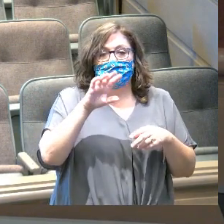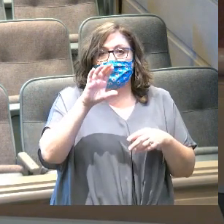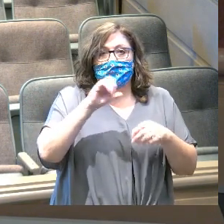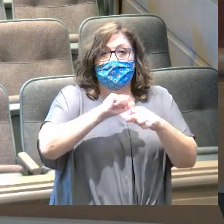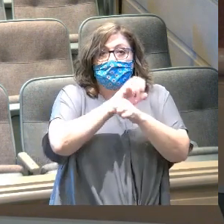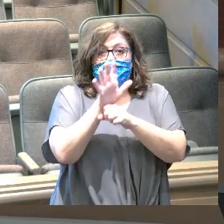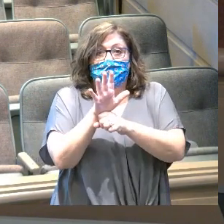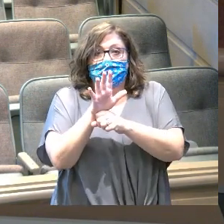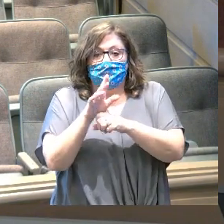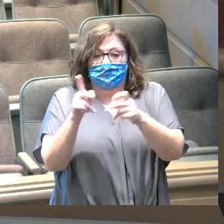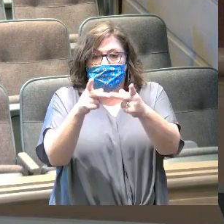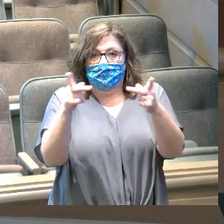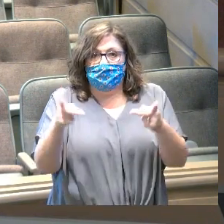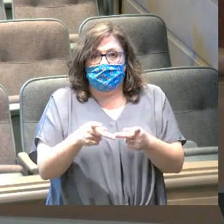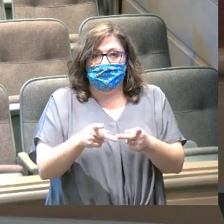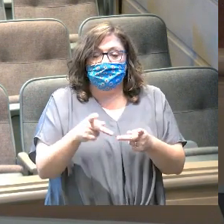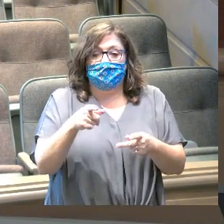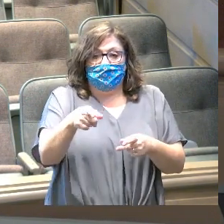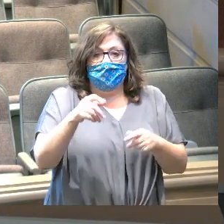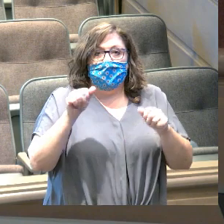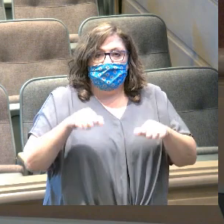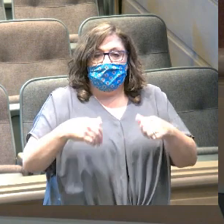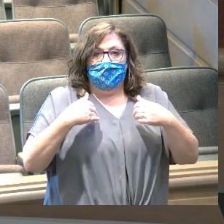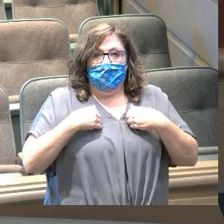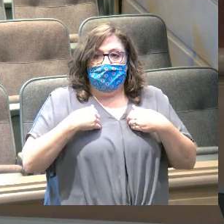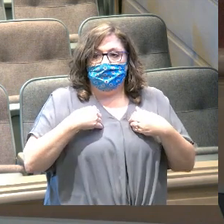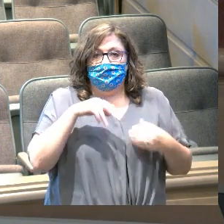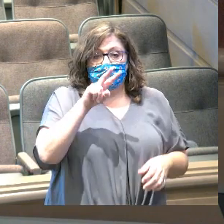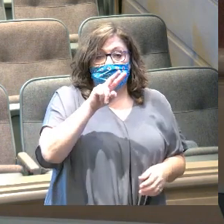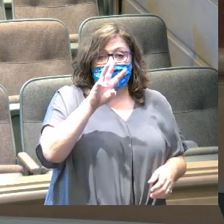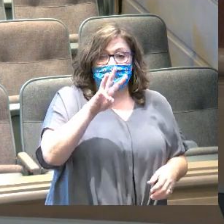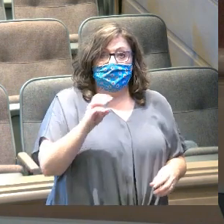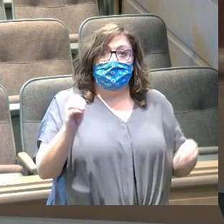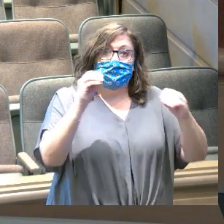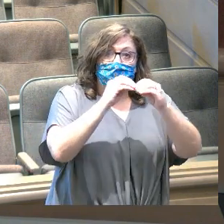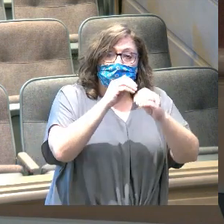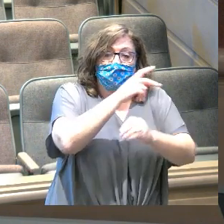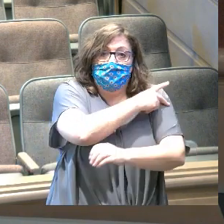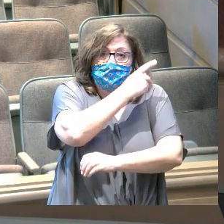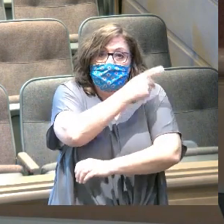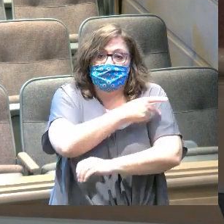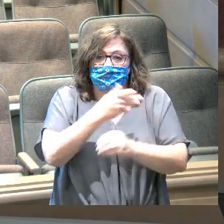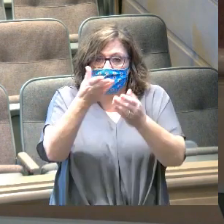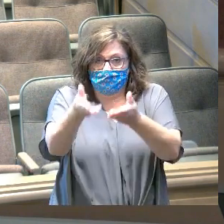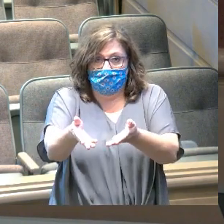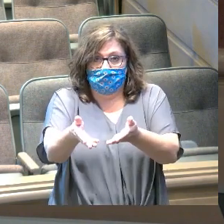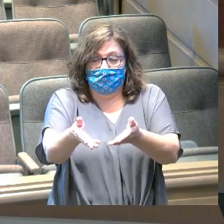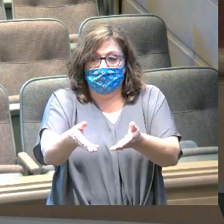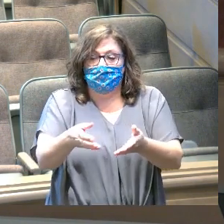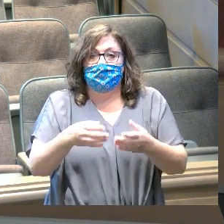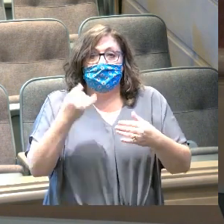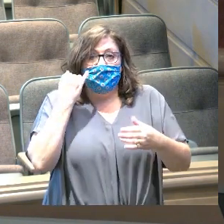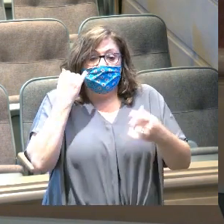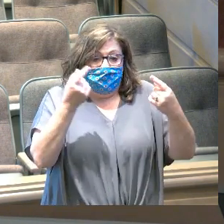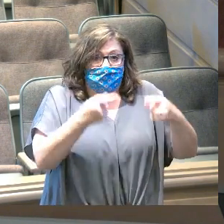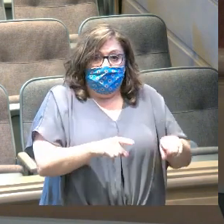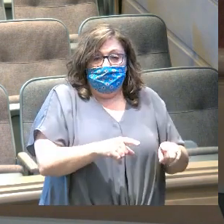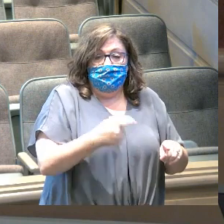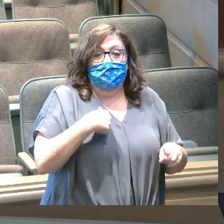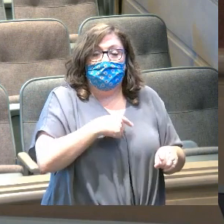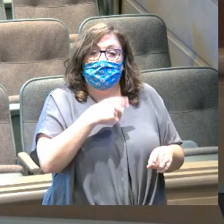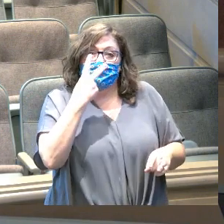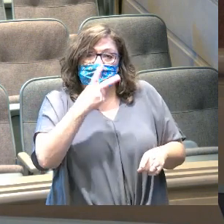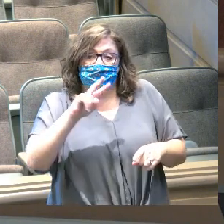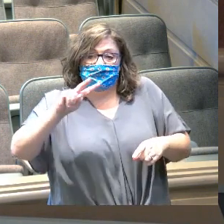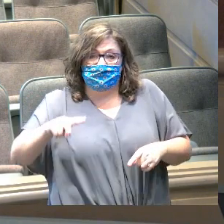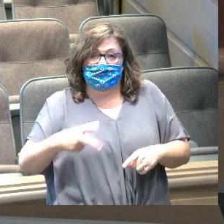up to 26 patients, additional patients, can be treated there in the event that we see a